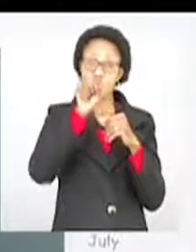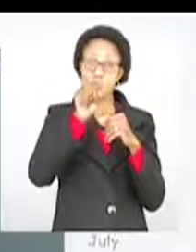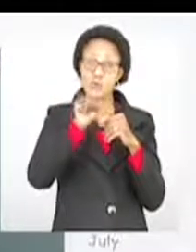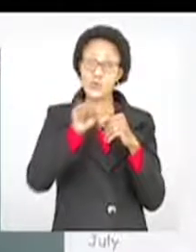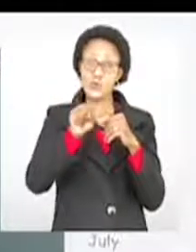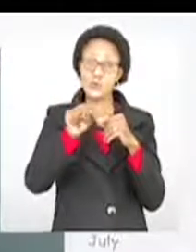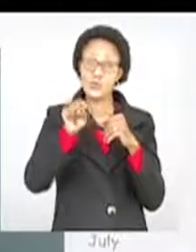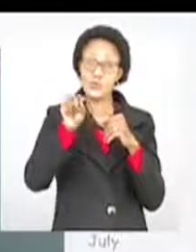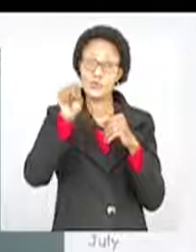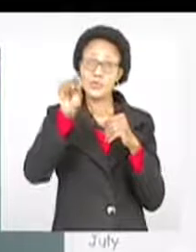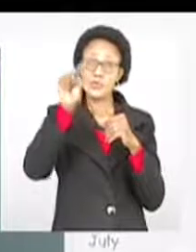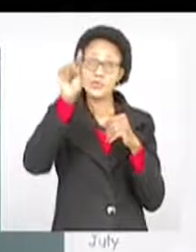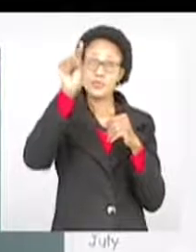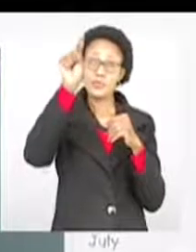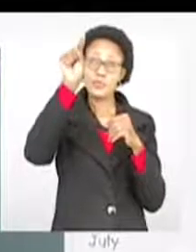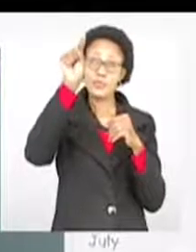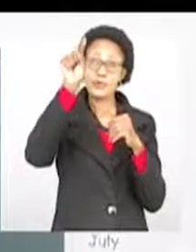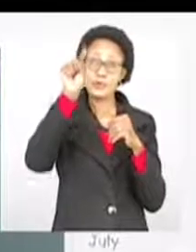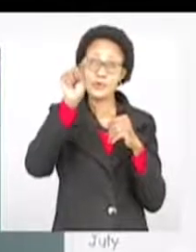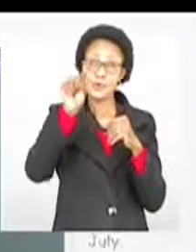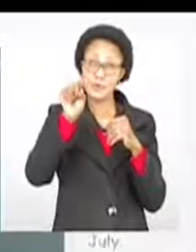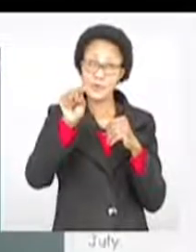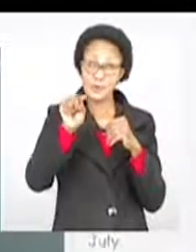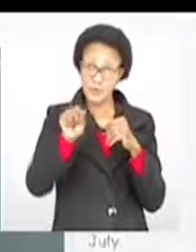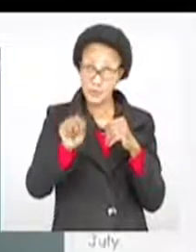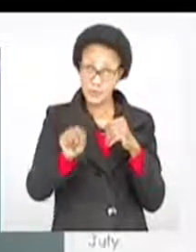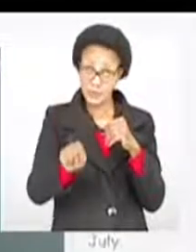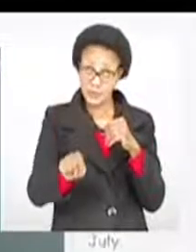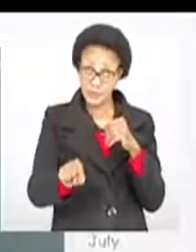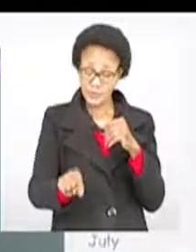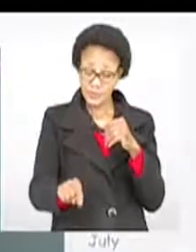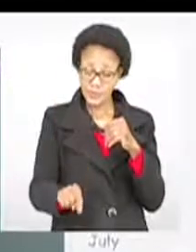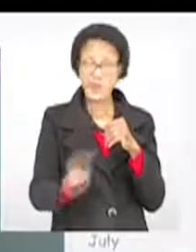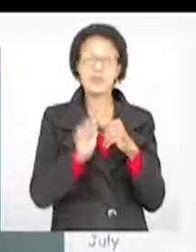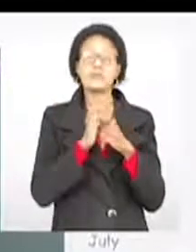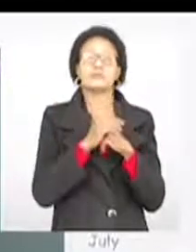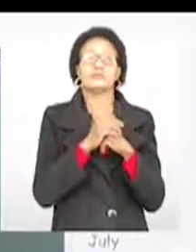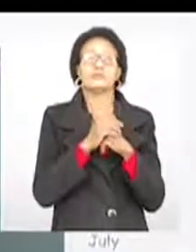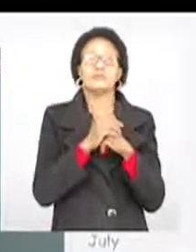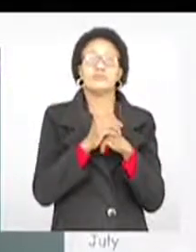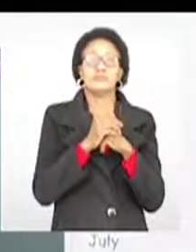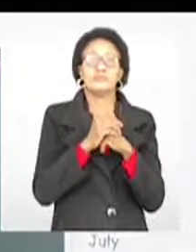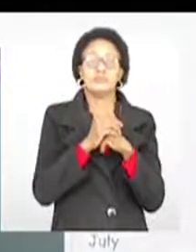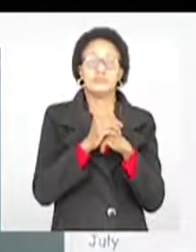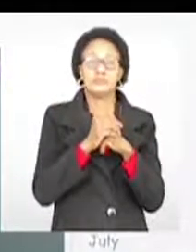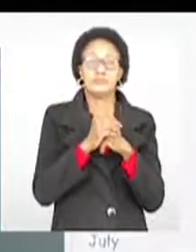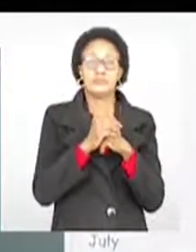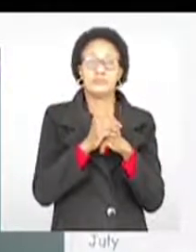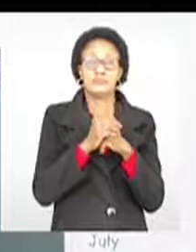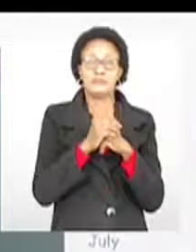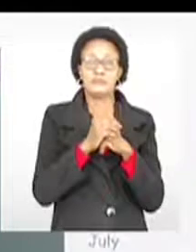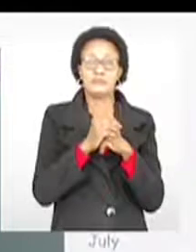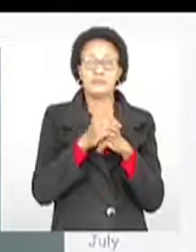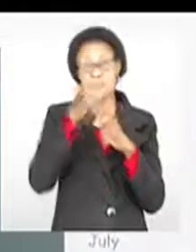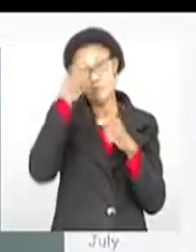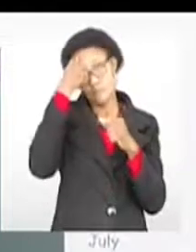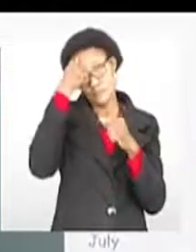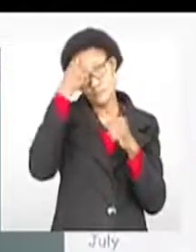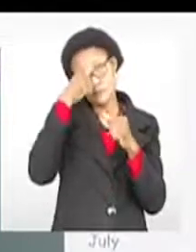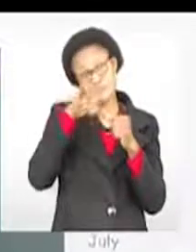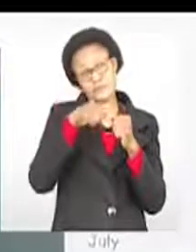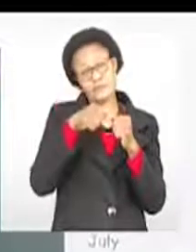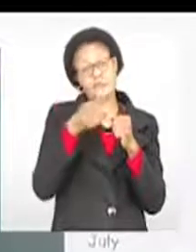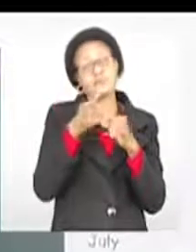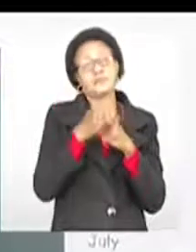down and round back up. And we are done. Remember, big letter U can stand